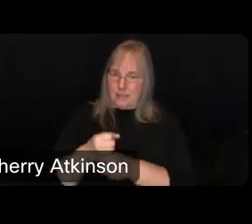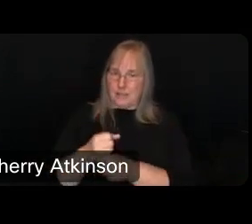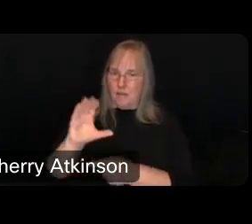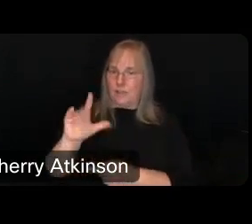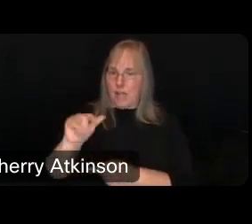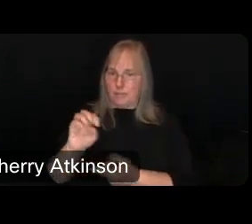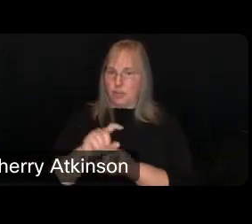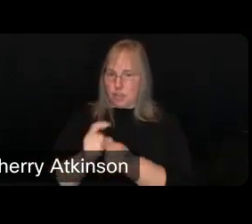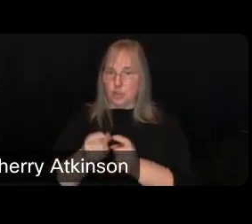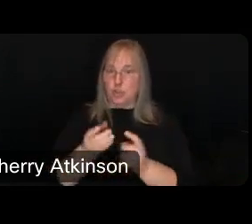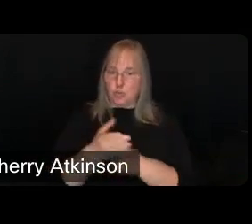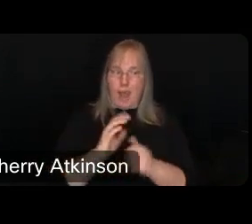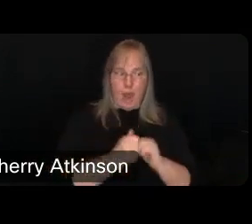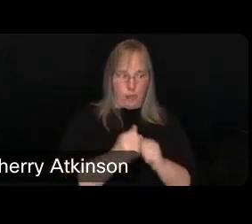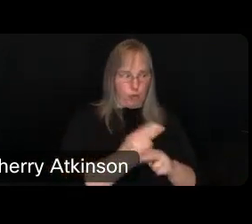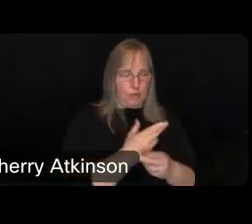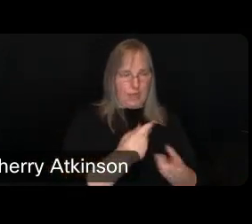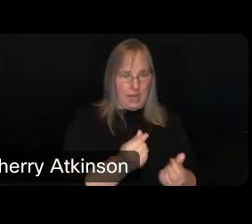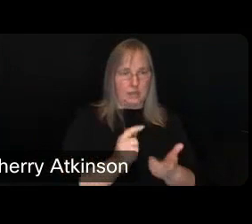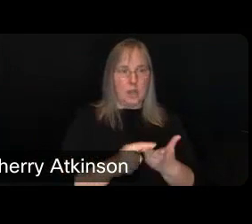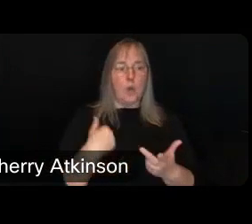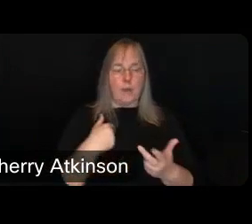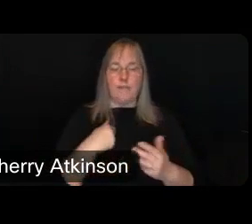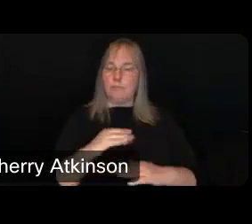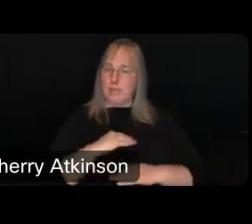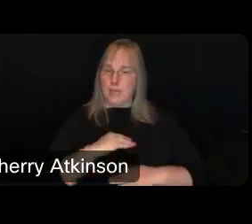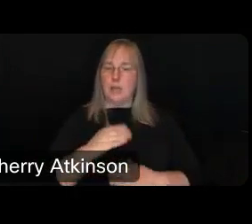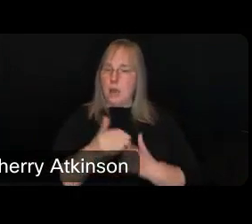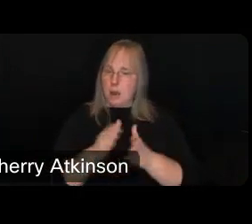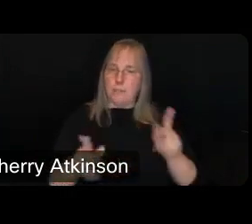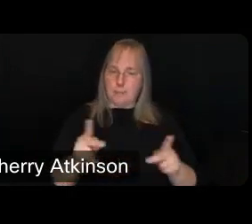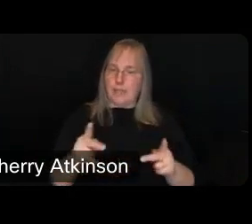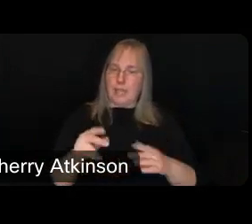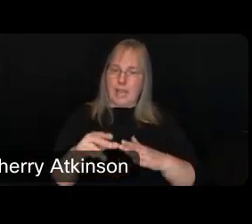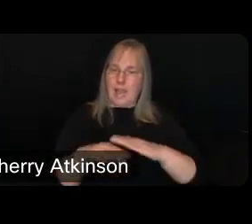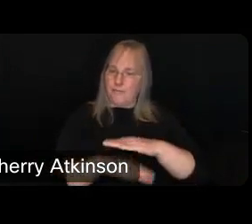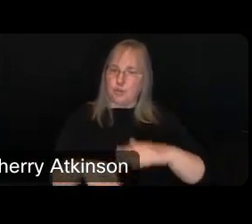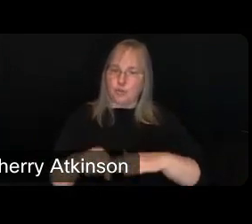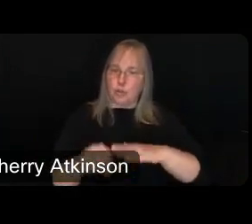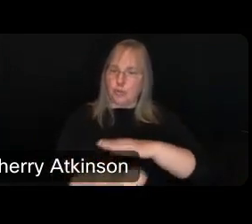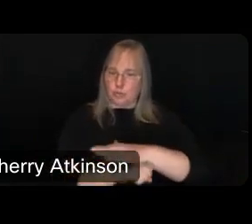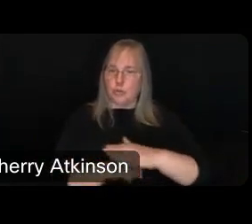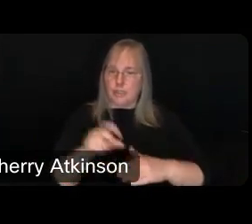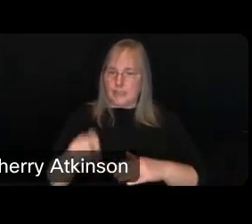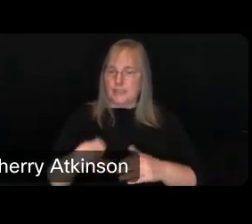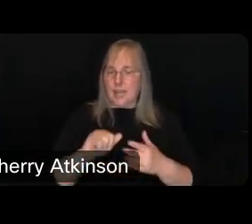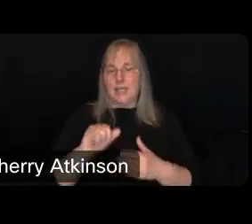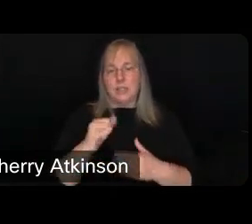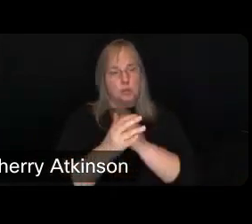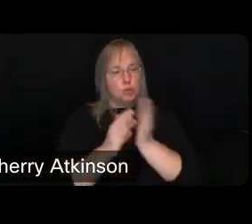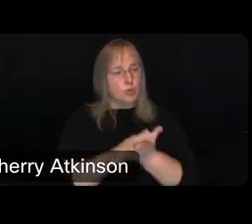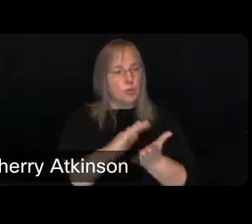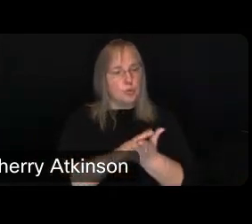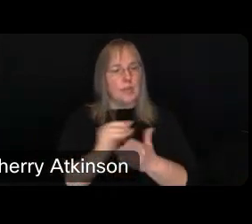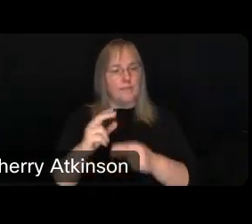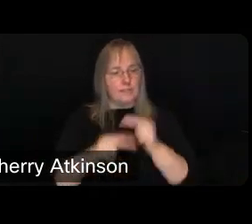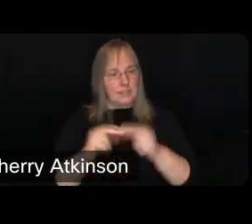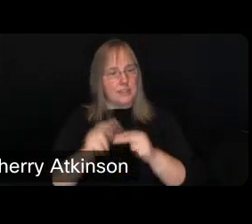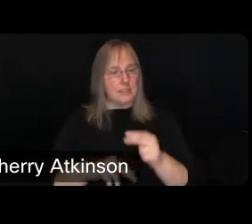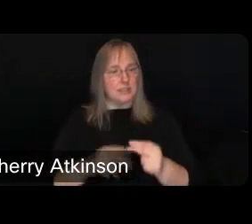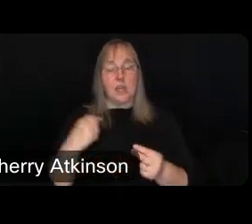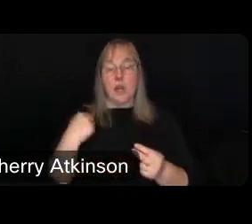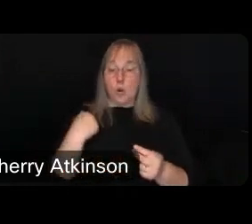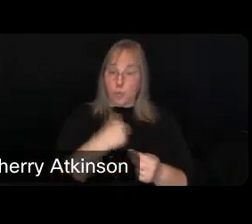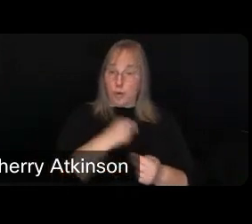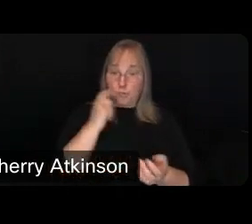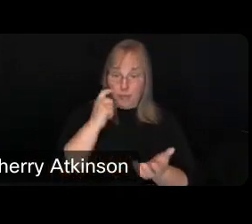to make sure we're meeting our public infrastructure needs like schools, parks, and community facilities. And we also recognize we have a lack of affordable housing